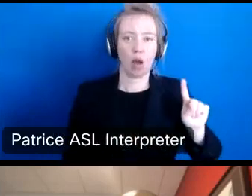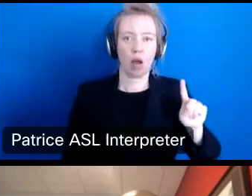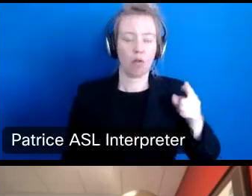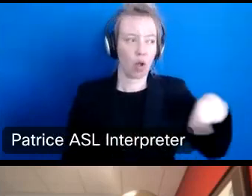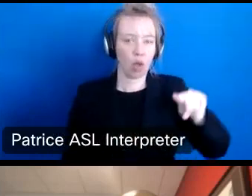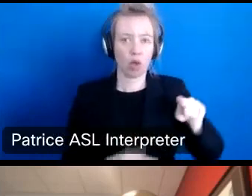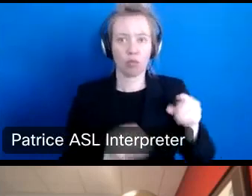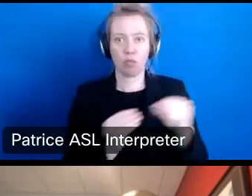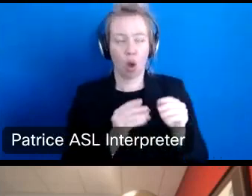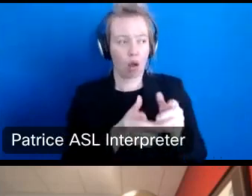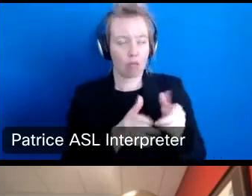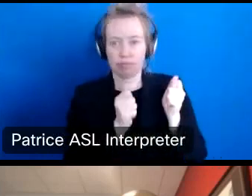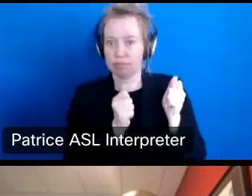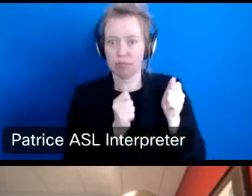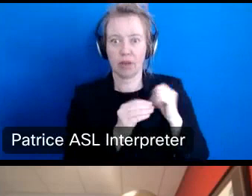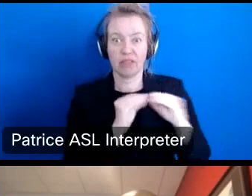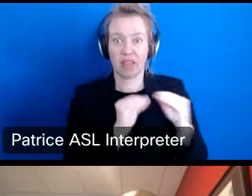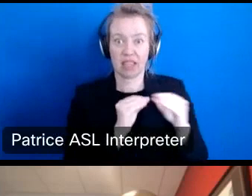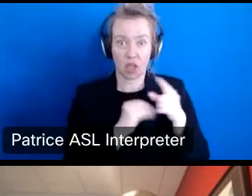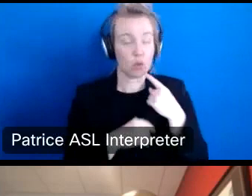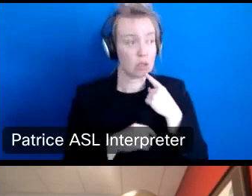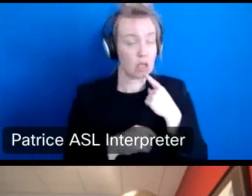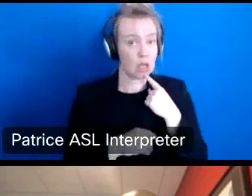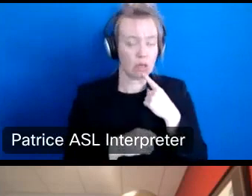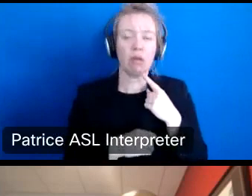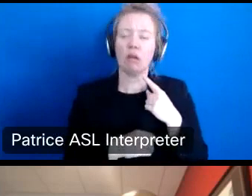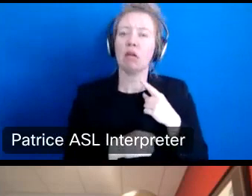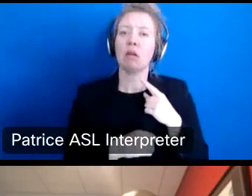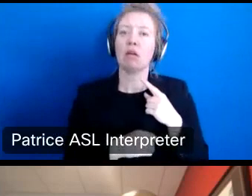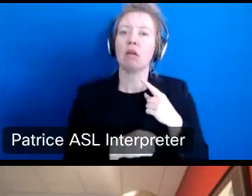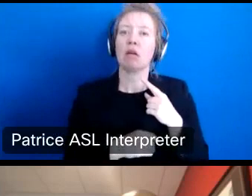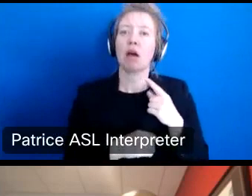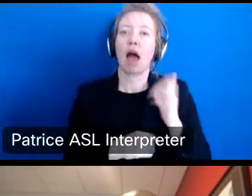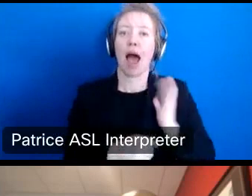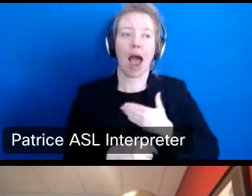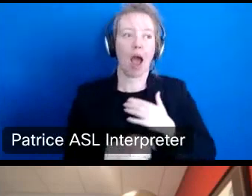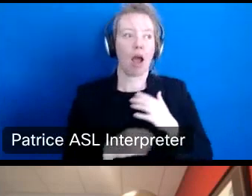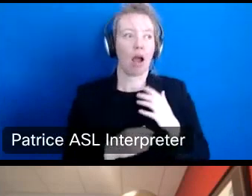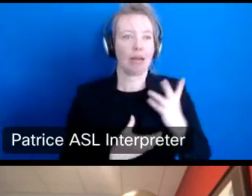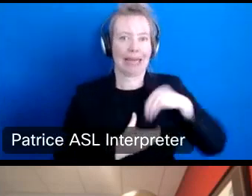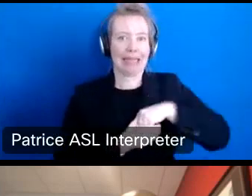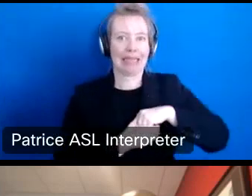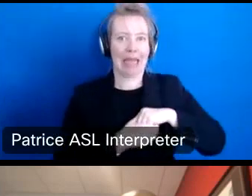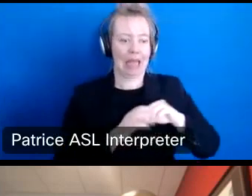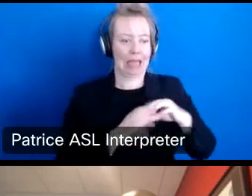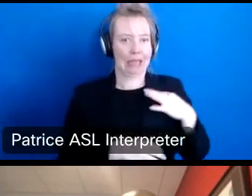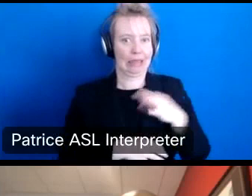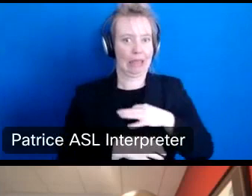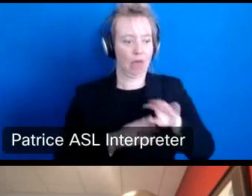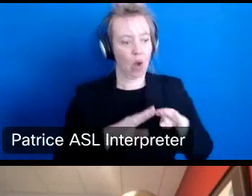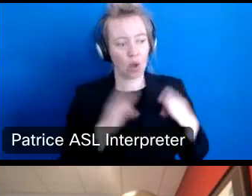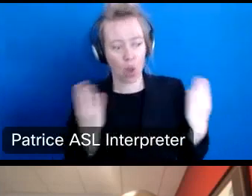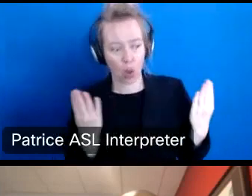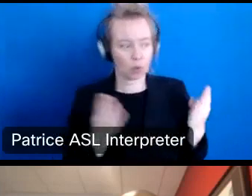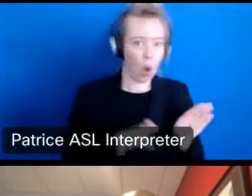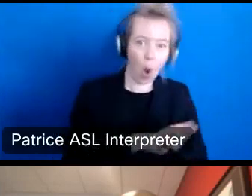quick fixes that you mentioned. That then we have to, our intake staff would have to review, close them, and open a new service